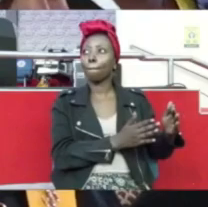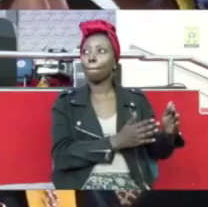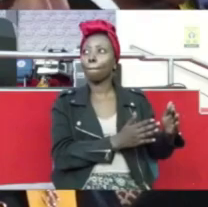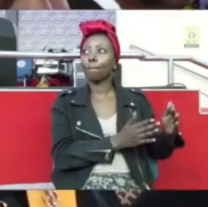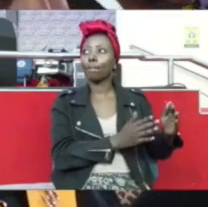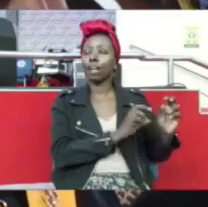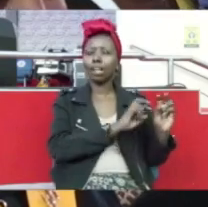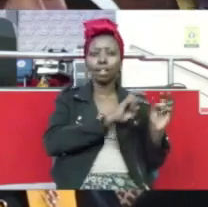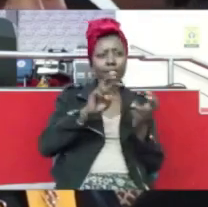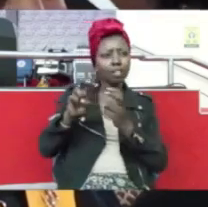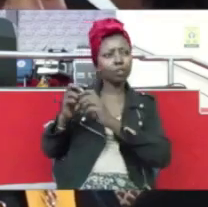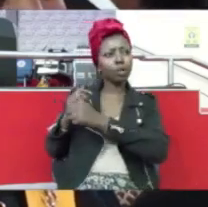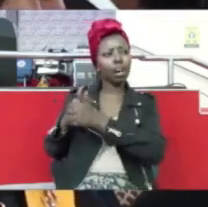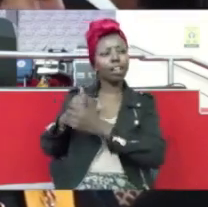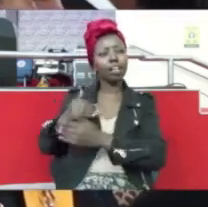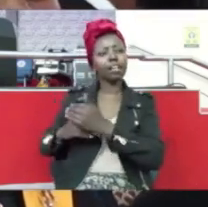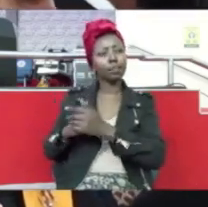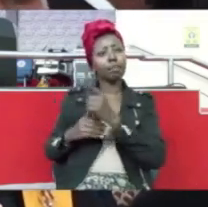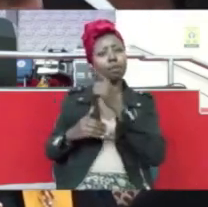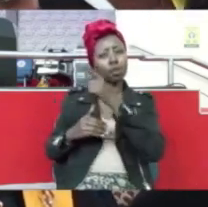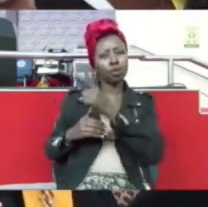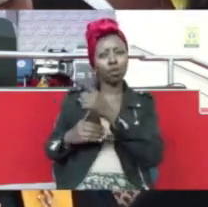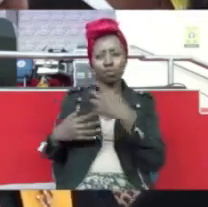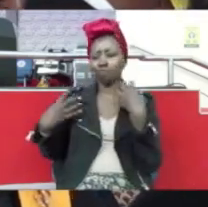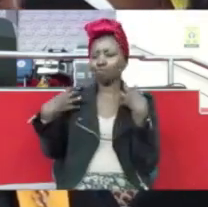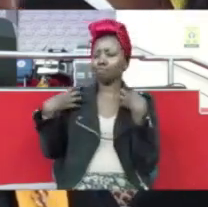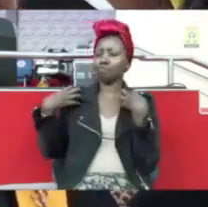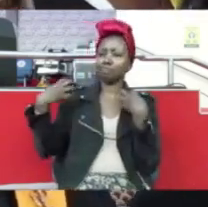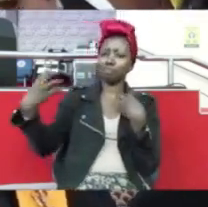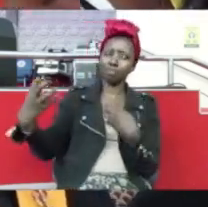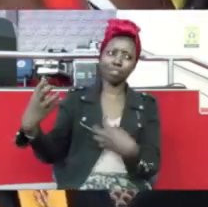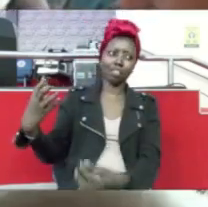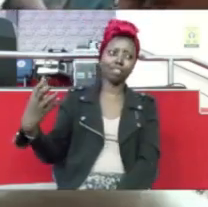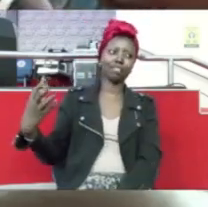one and tell them, you know you are very wealthy.